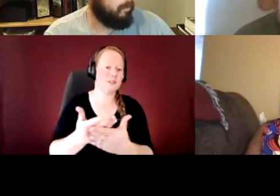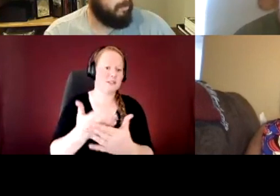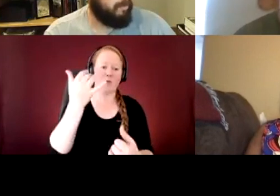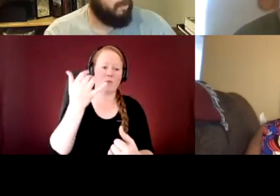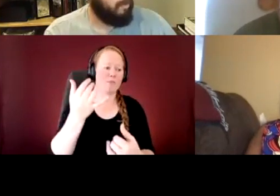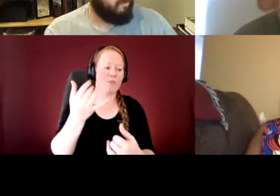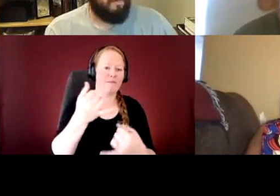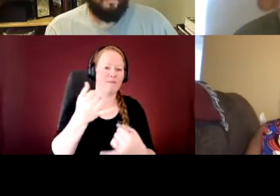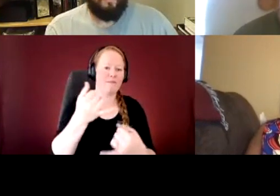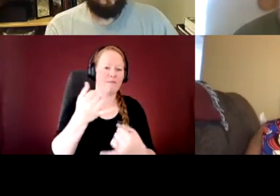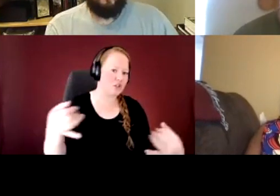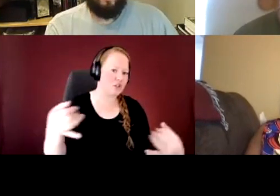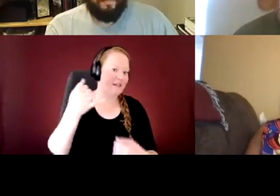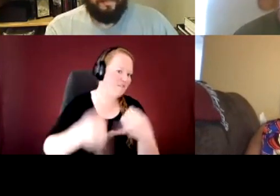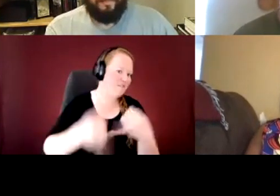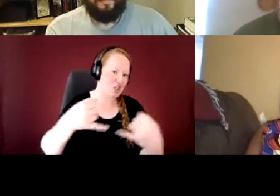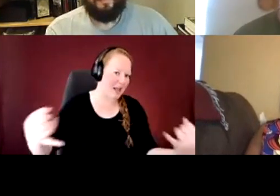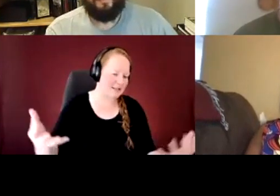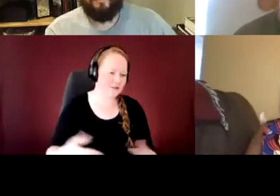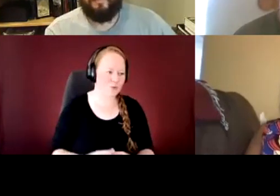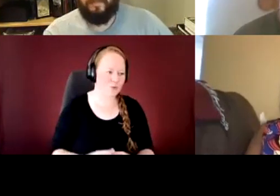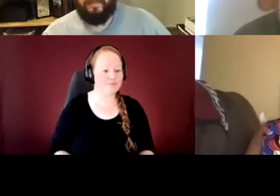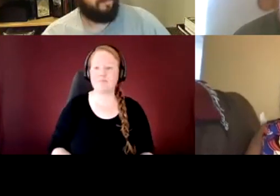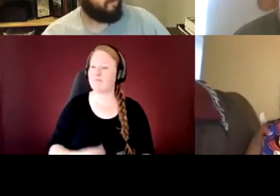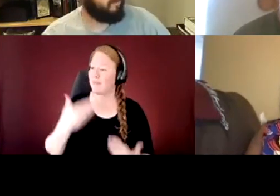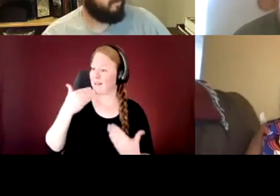Thank you for that. Other thoughts or questions here?